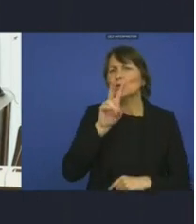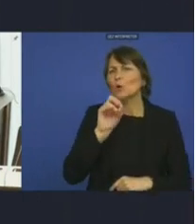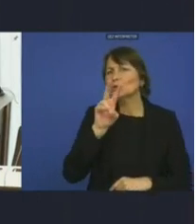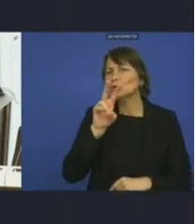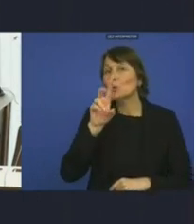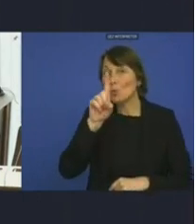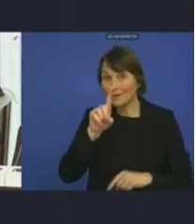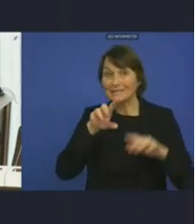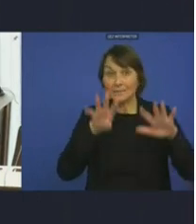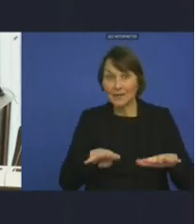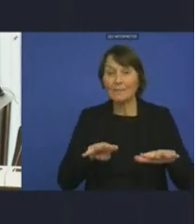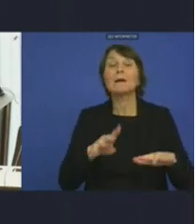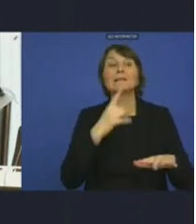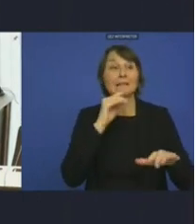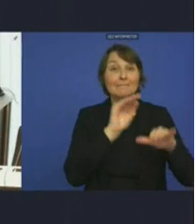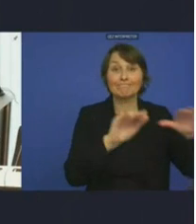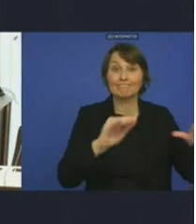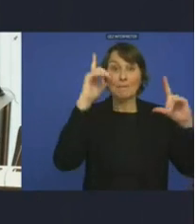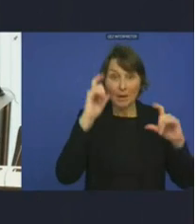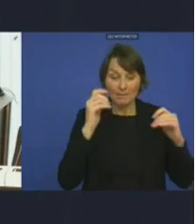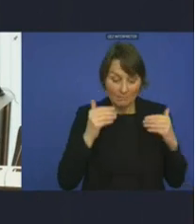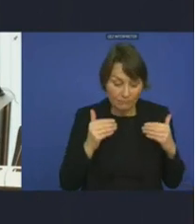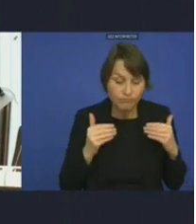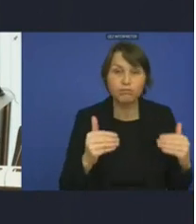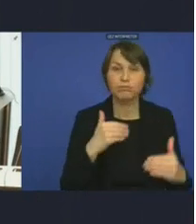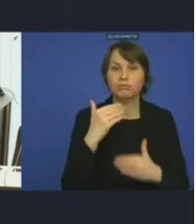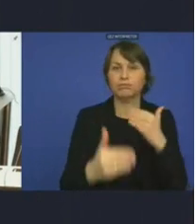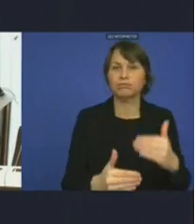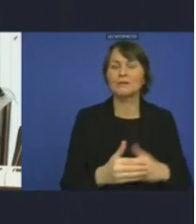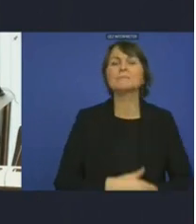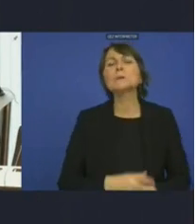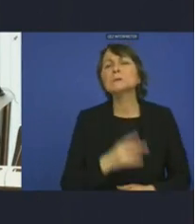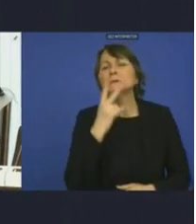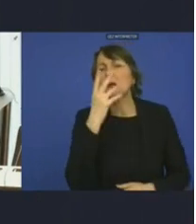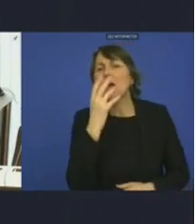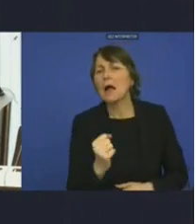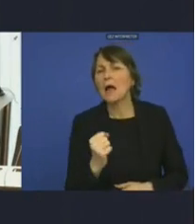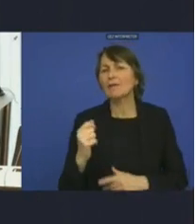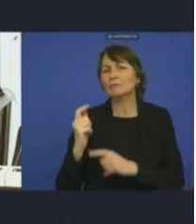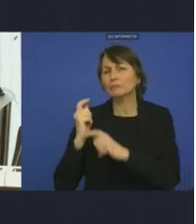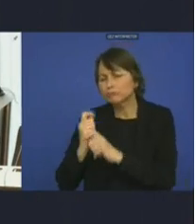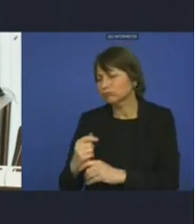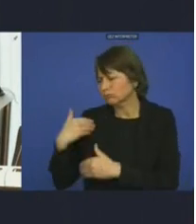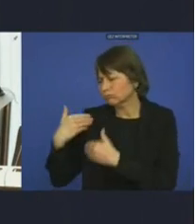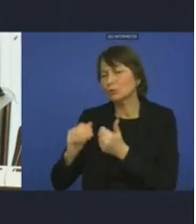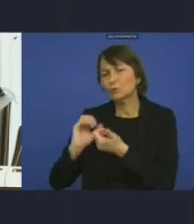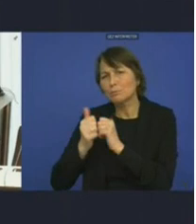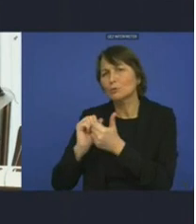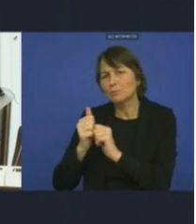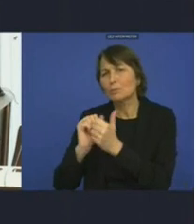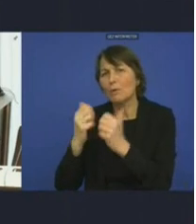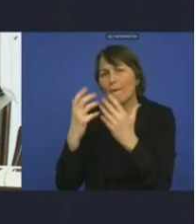sporting games, for instance, it's all it is still there. So no big change on this slide.